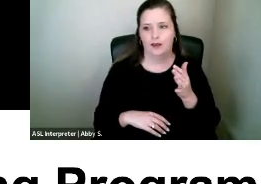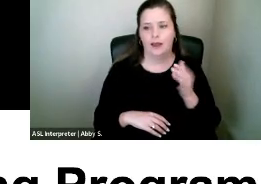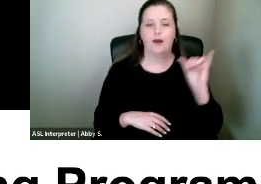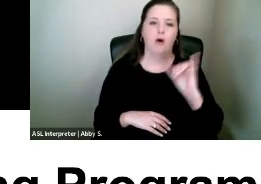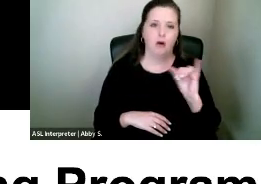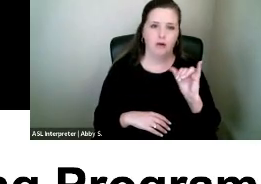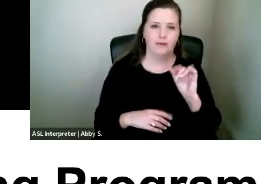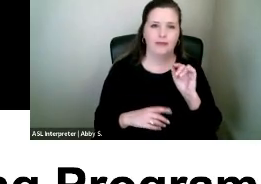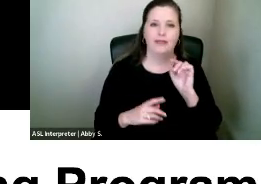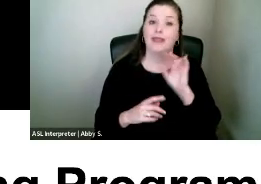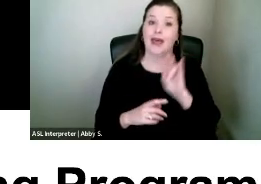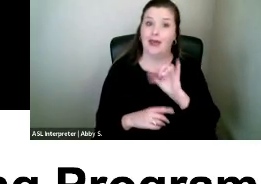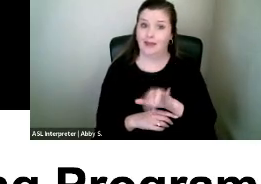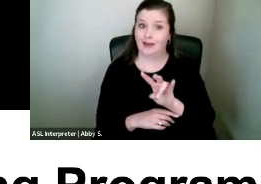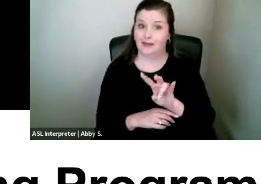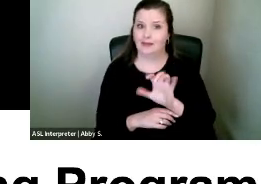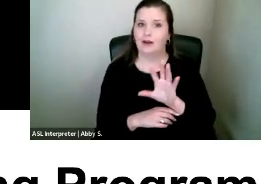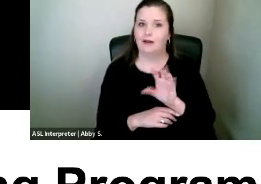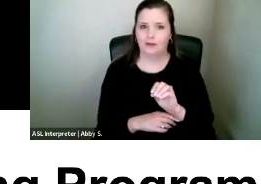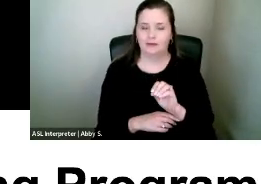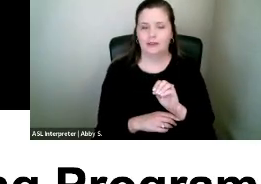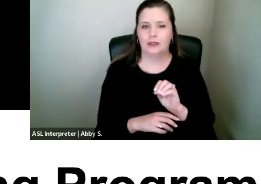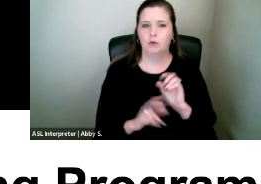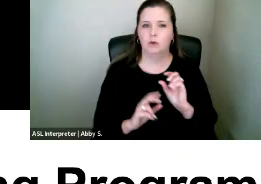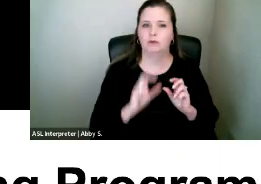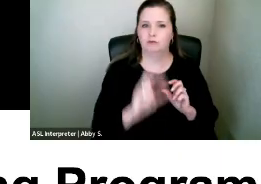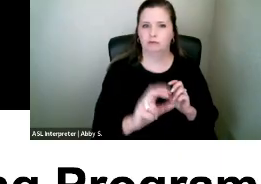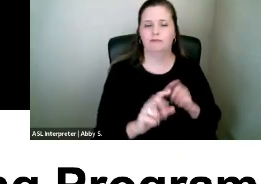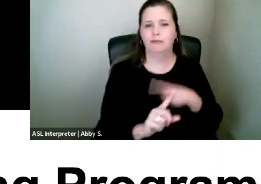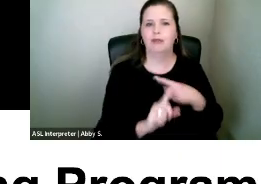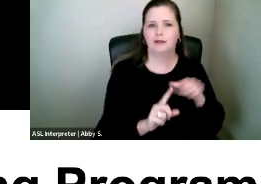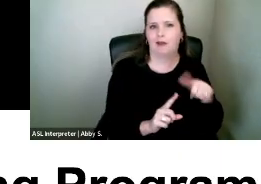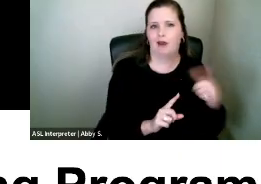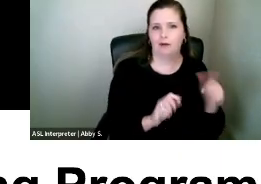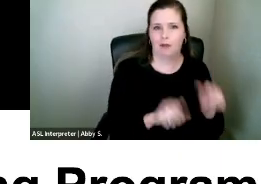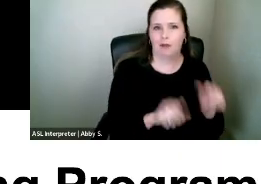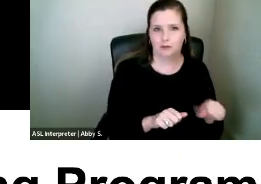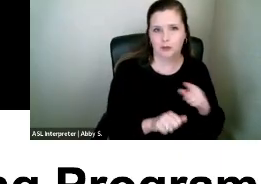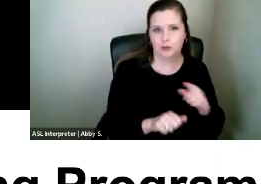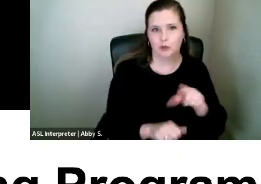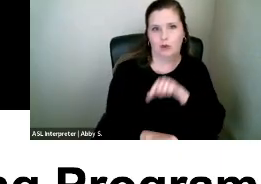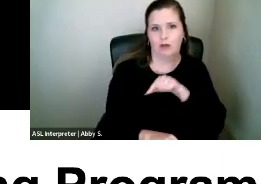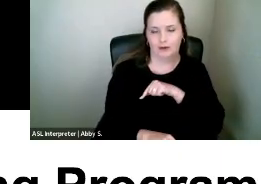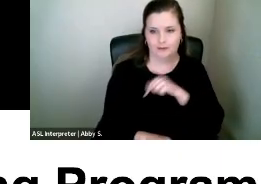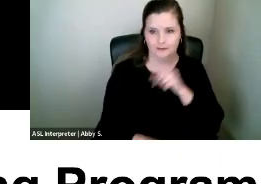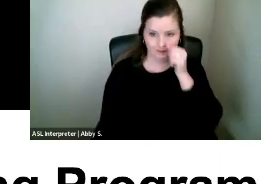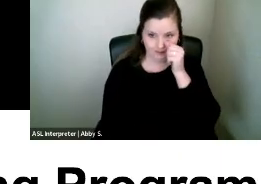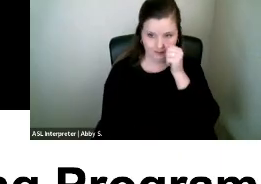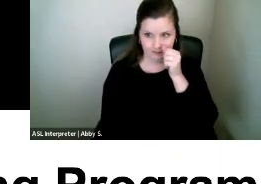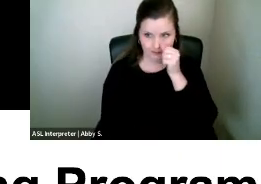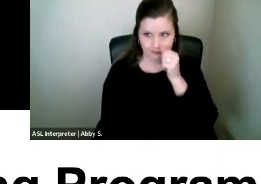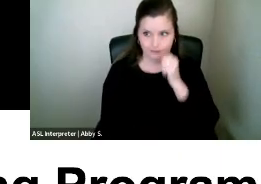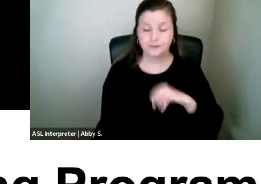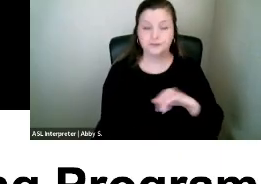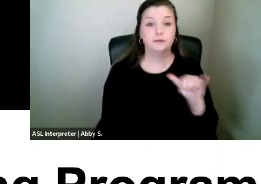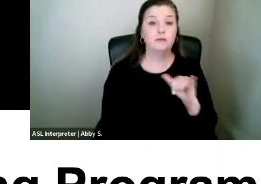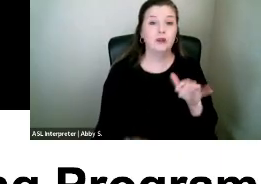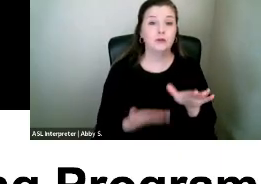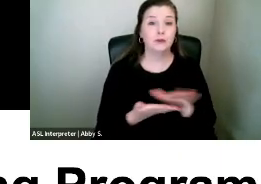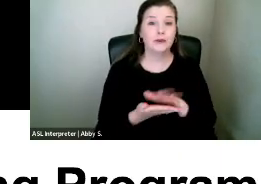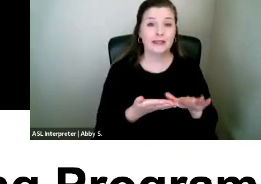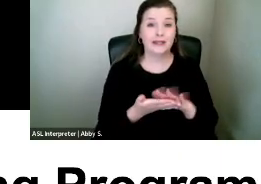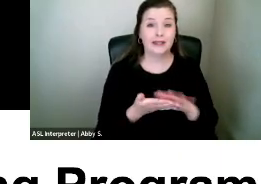eligible assistance you may receive. And there's also the cleaning and